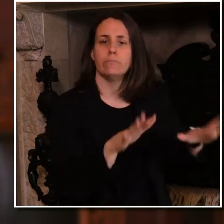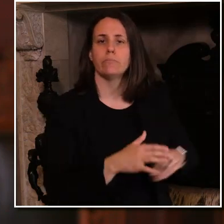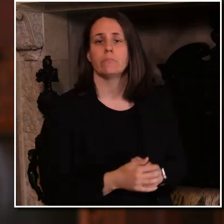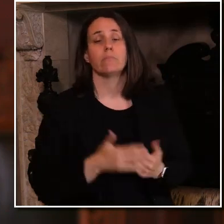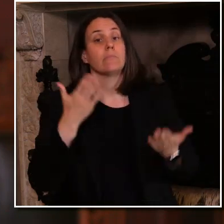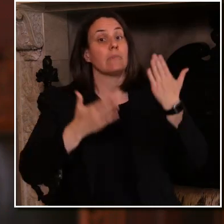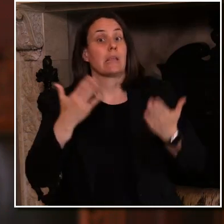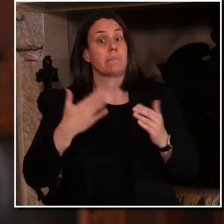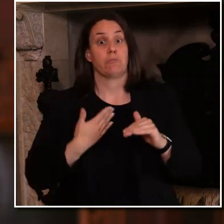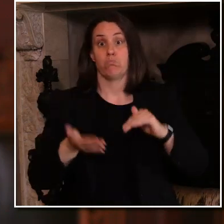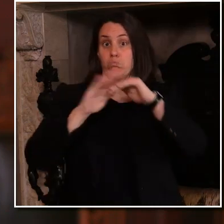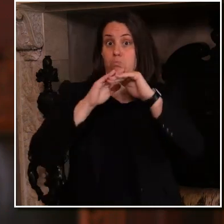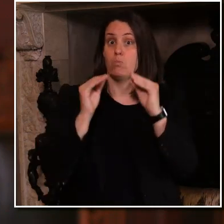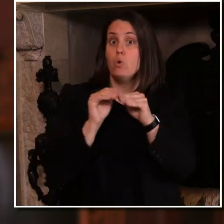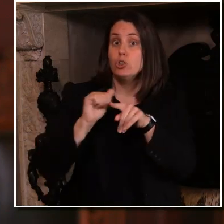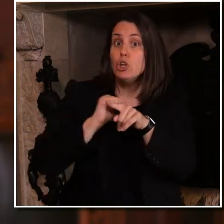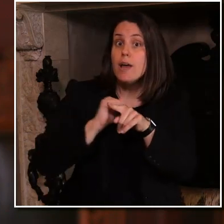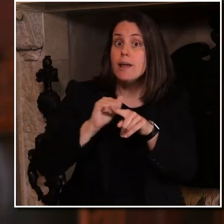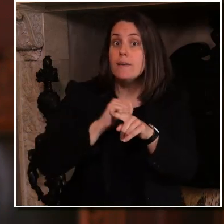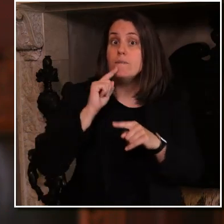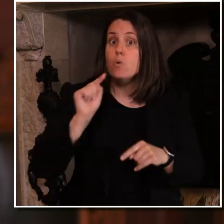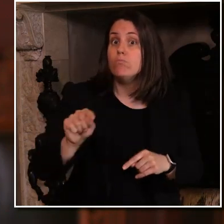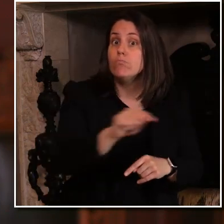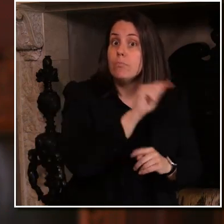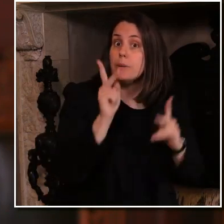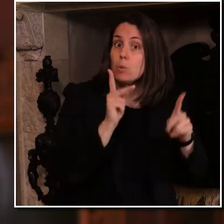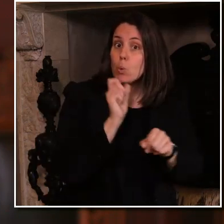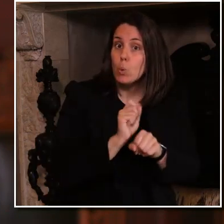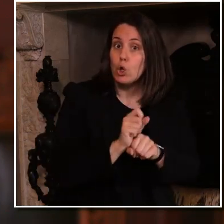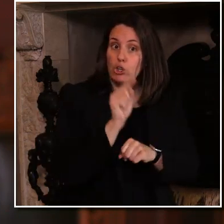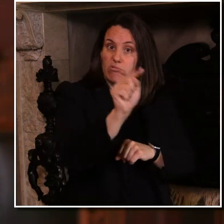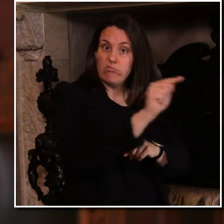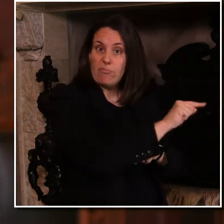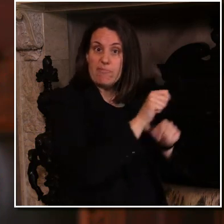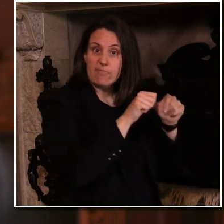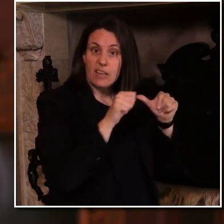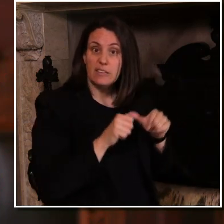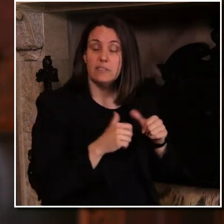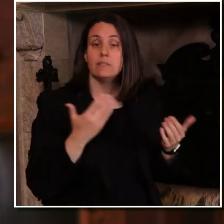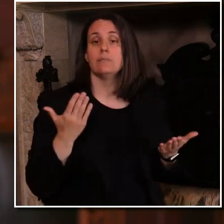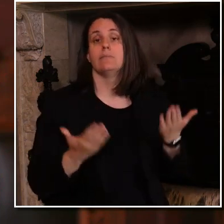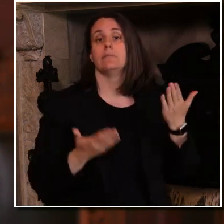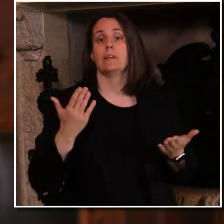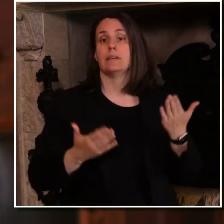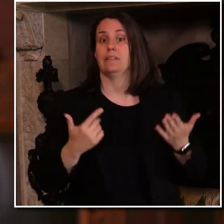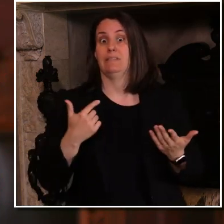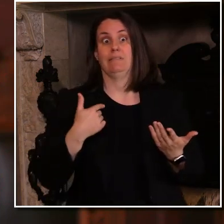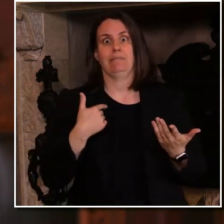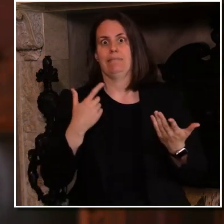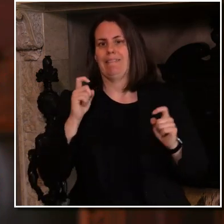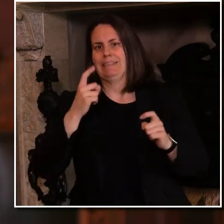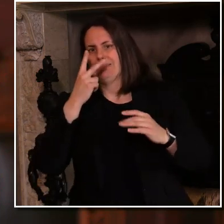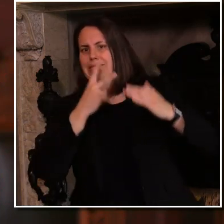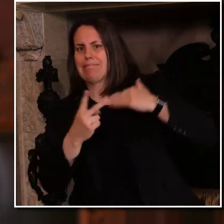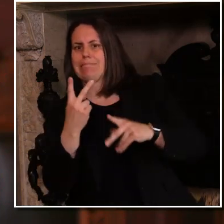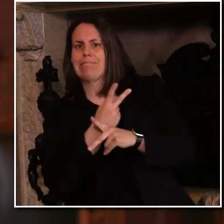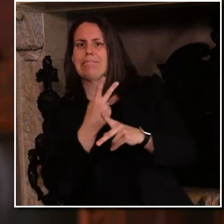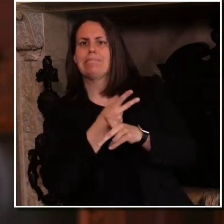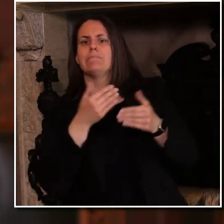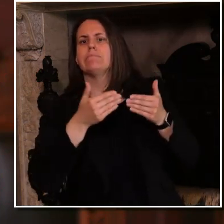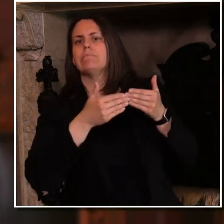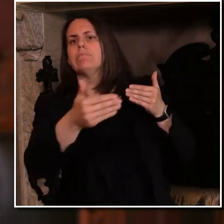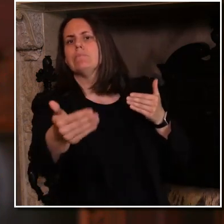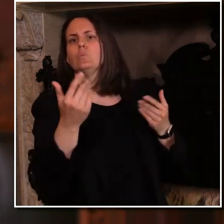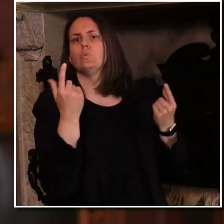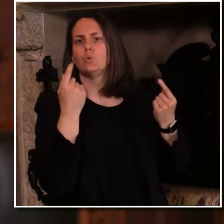game on those practices is a really important thing. And we are doing regular webinars and outreach and